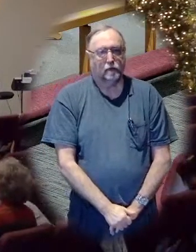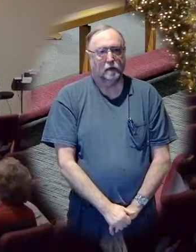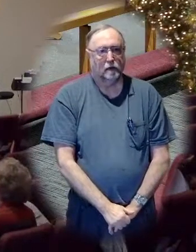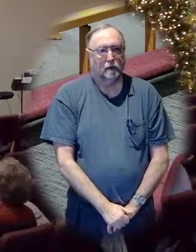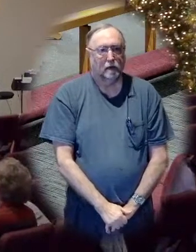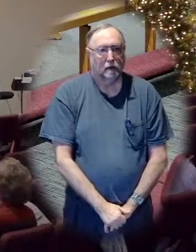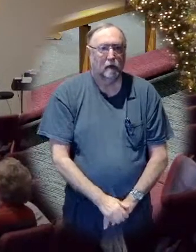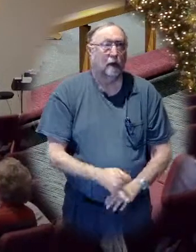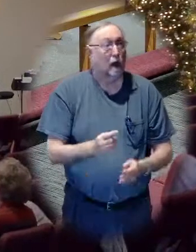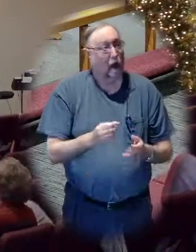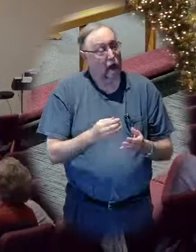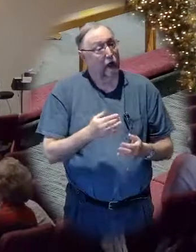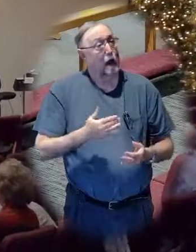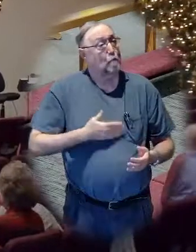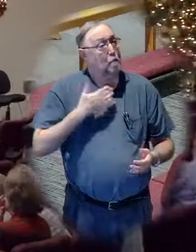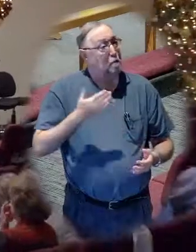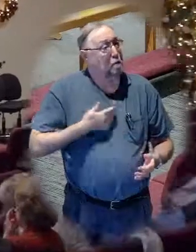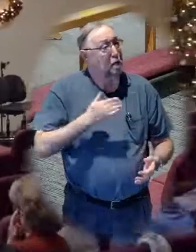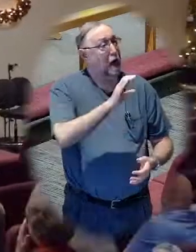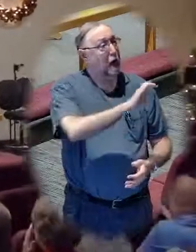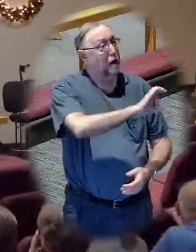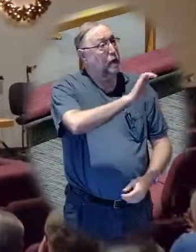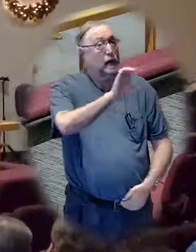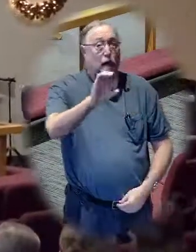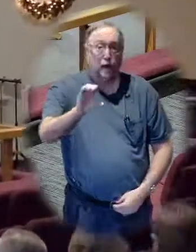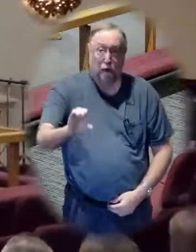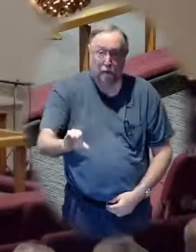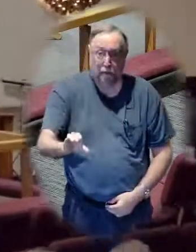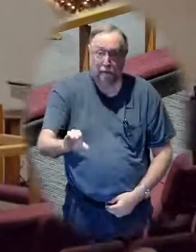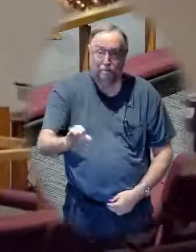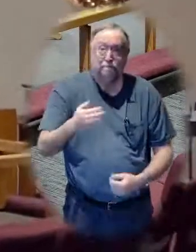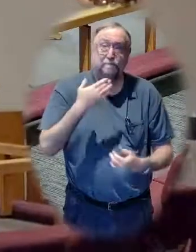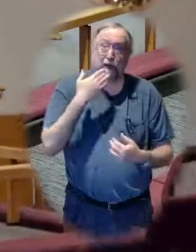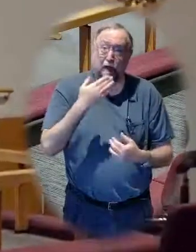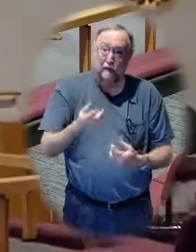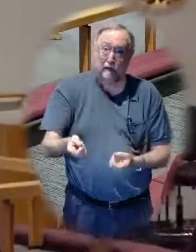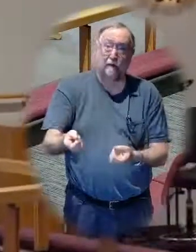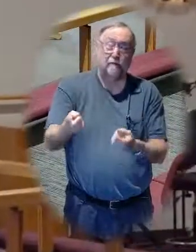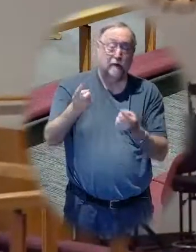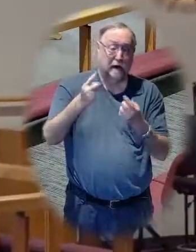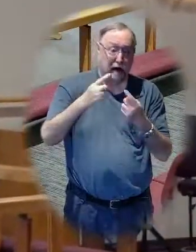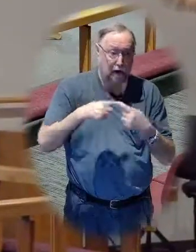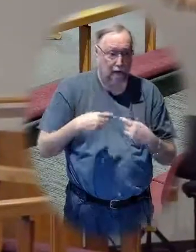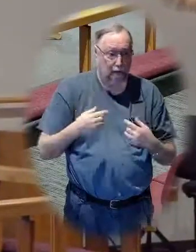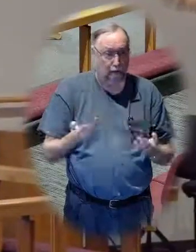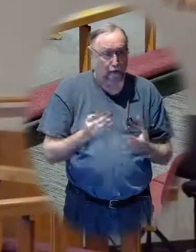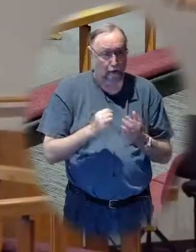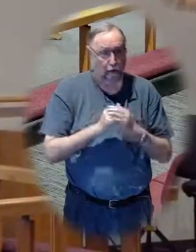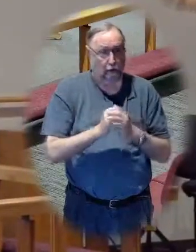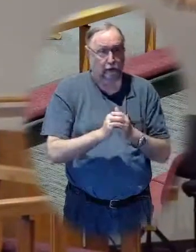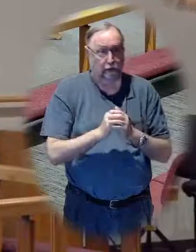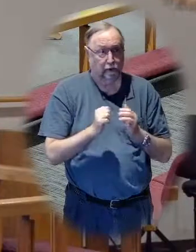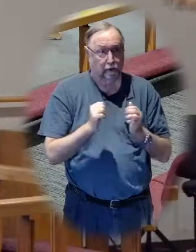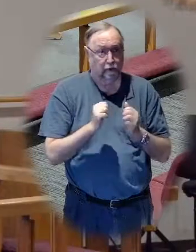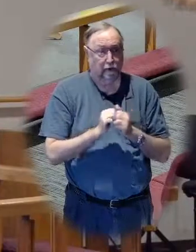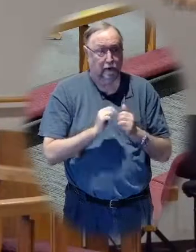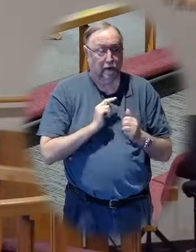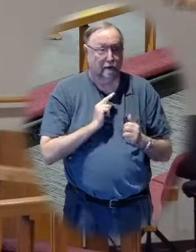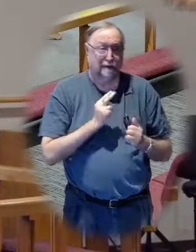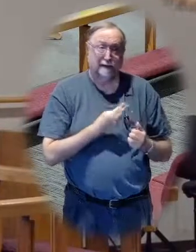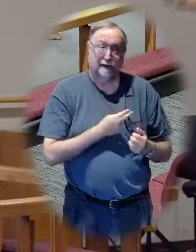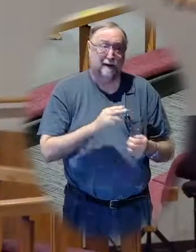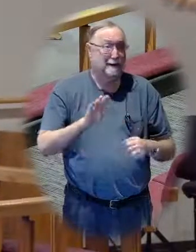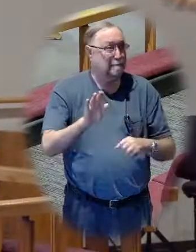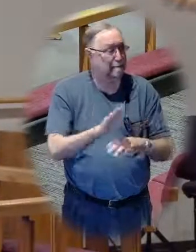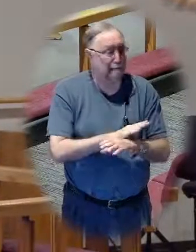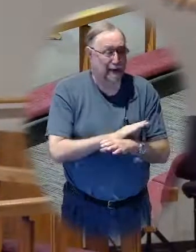Once again, Merry Christmas. Thank you for coming to worship this morning. It's been a really loaded weekend.